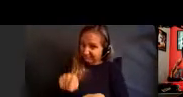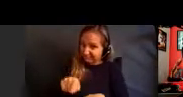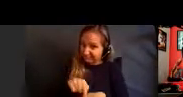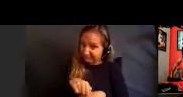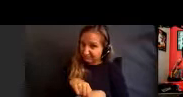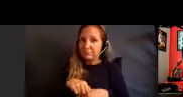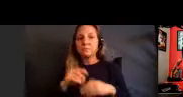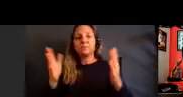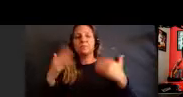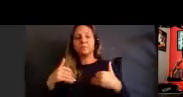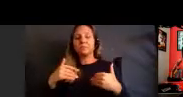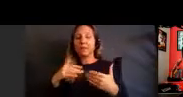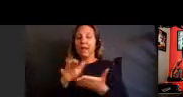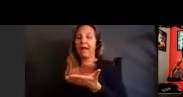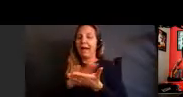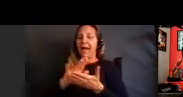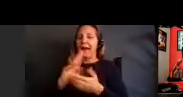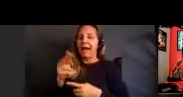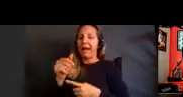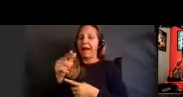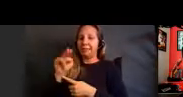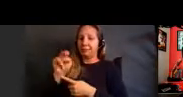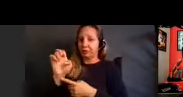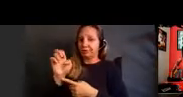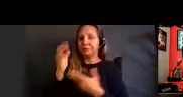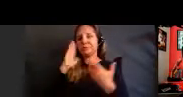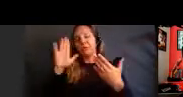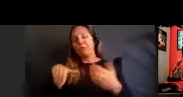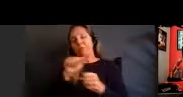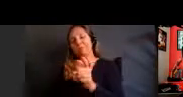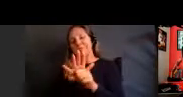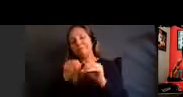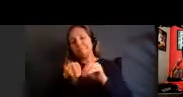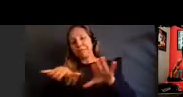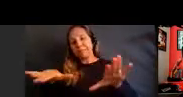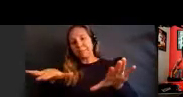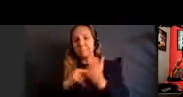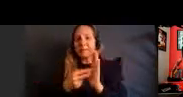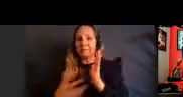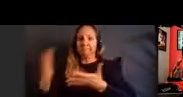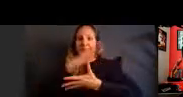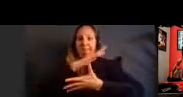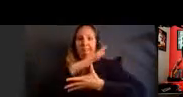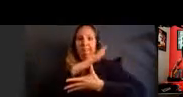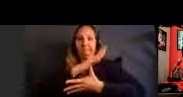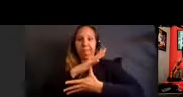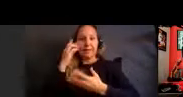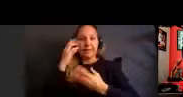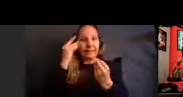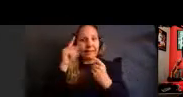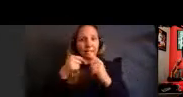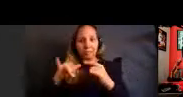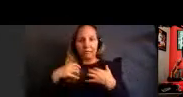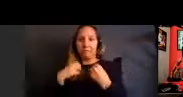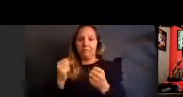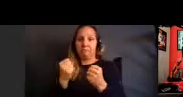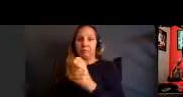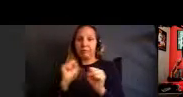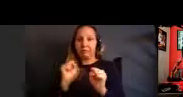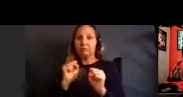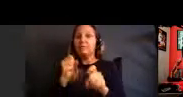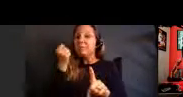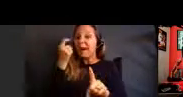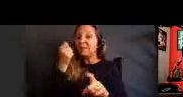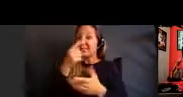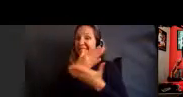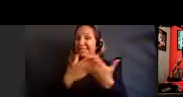Keeping hygiene in mind. Obviously, with the pandemic, you know, we've had to keep hygiene more in mind, but what works for some people doesn't necessarily